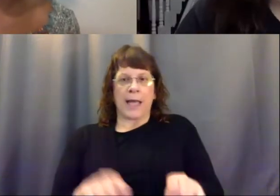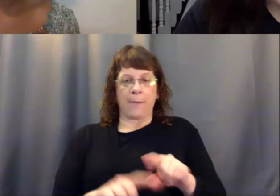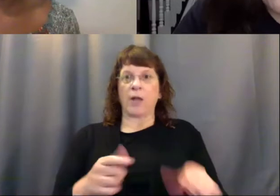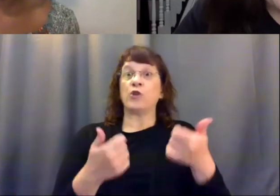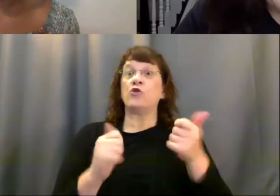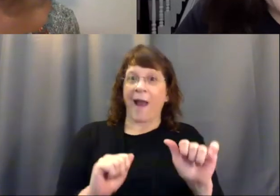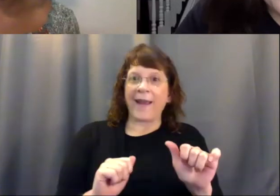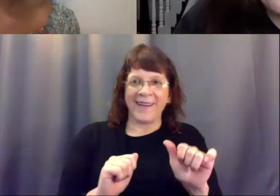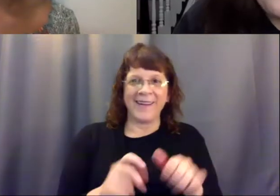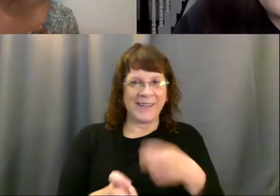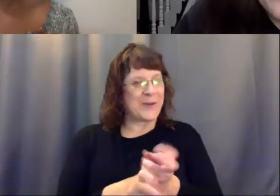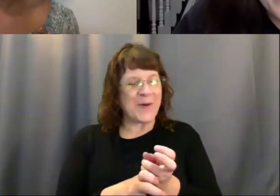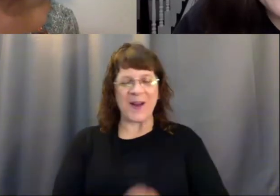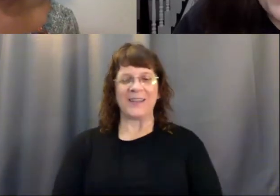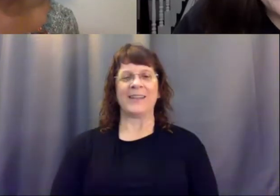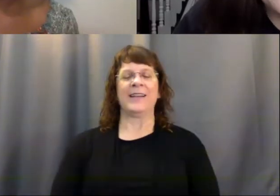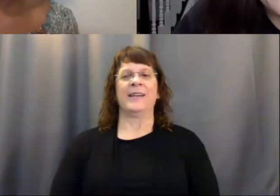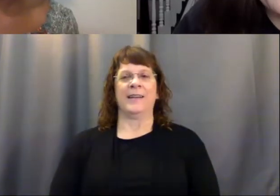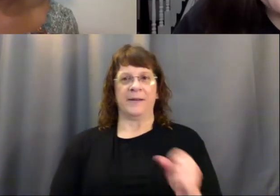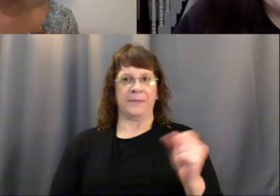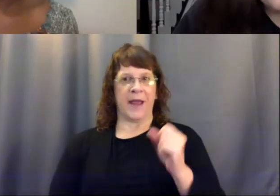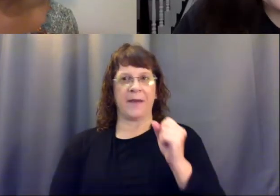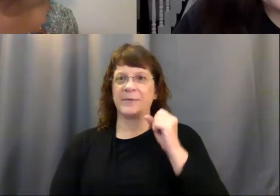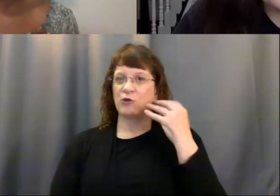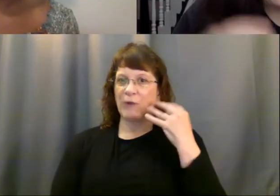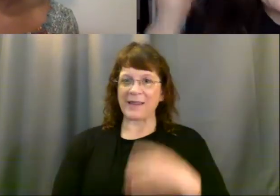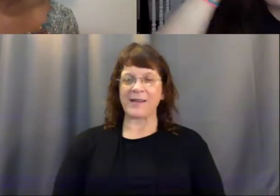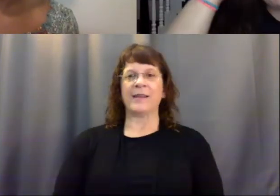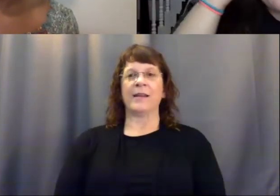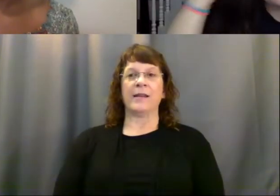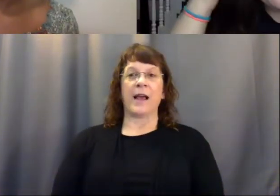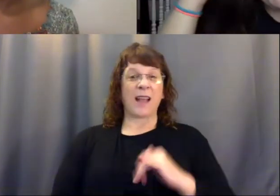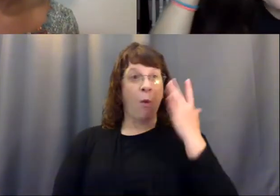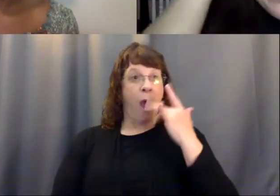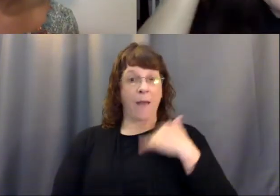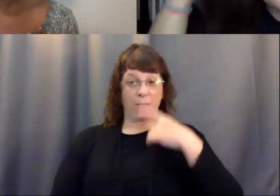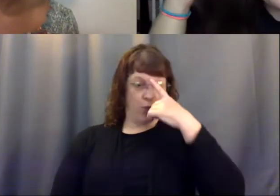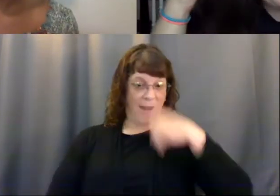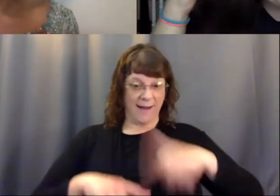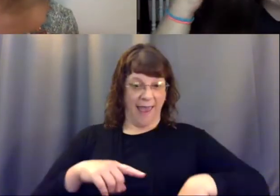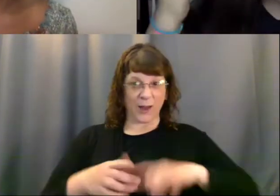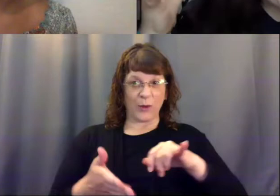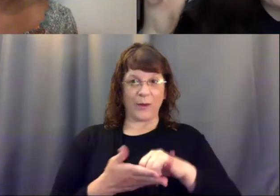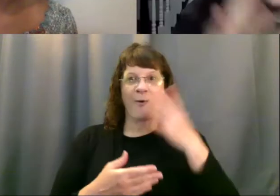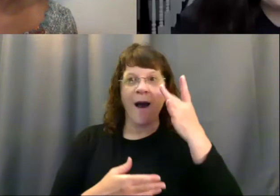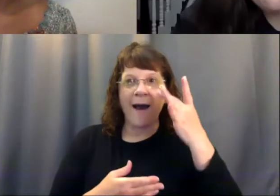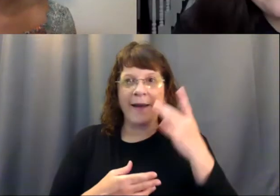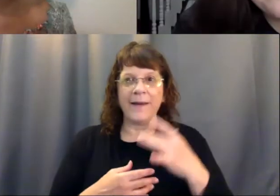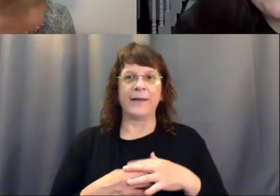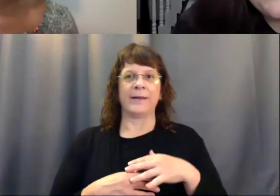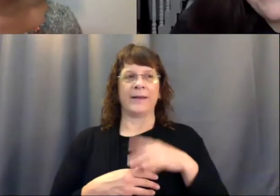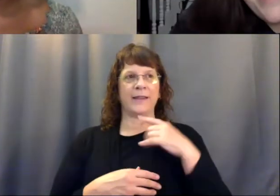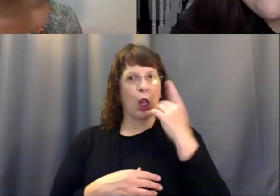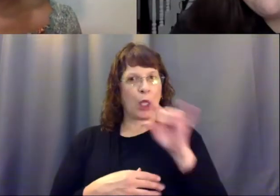it. It's so hard. Yeah, it's wild that it's like, why can't I do this? Like it seems so simple, but